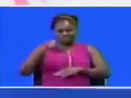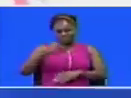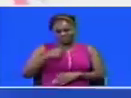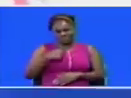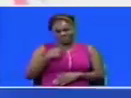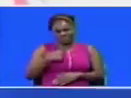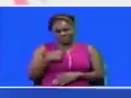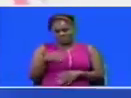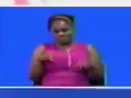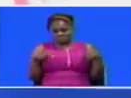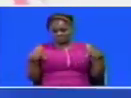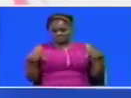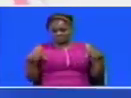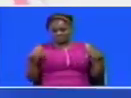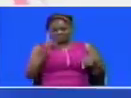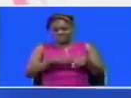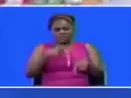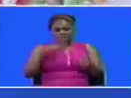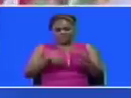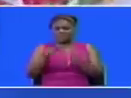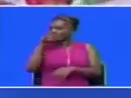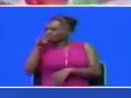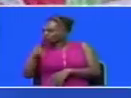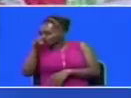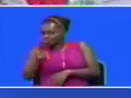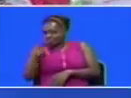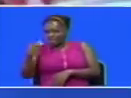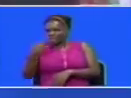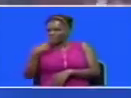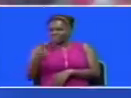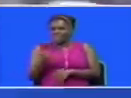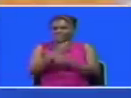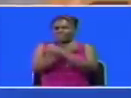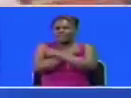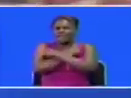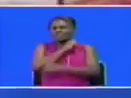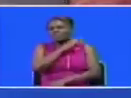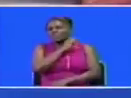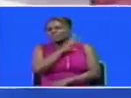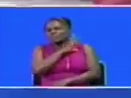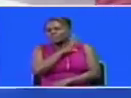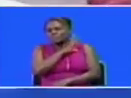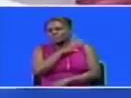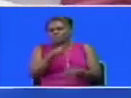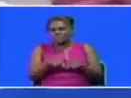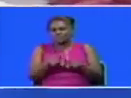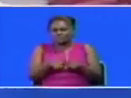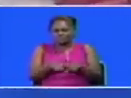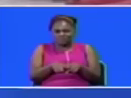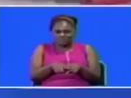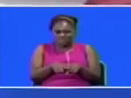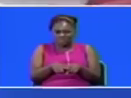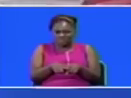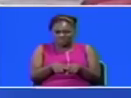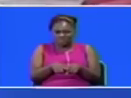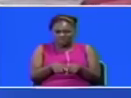I'm scared when I'm going with them. Others say the loud noise is the only nuisance associated with tuk-tuks, but